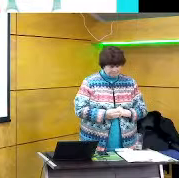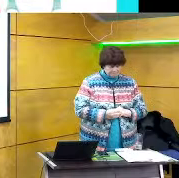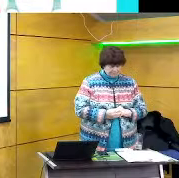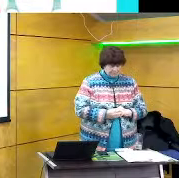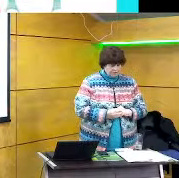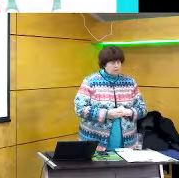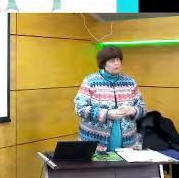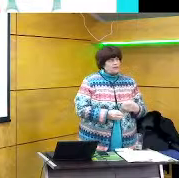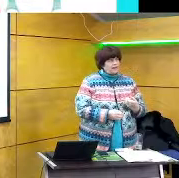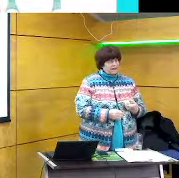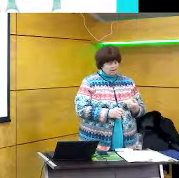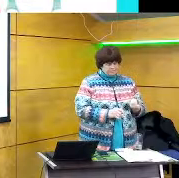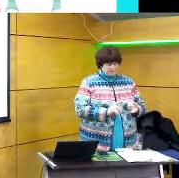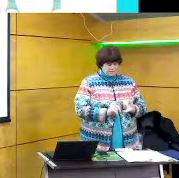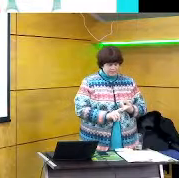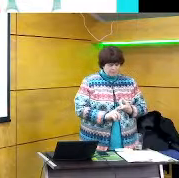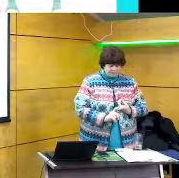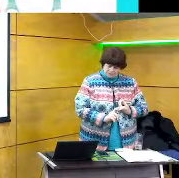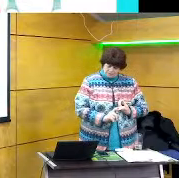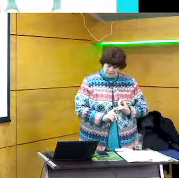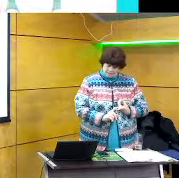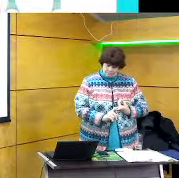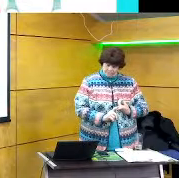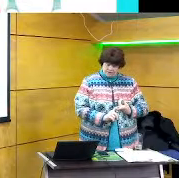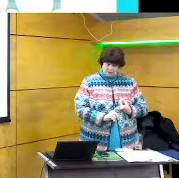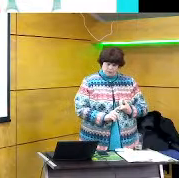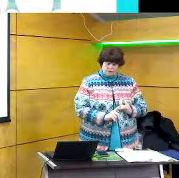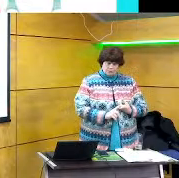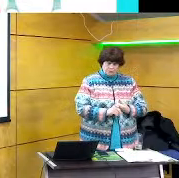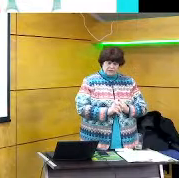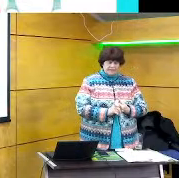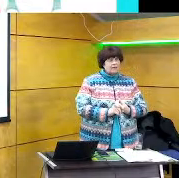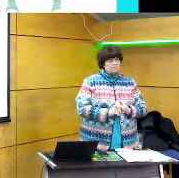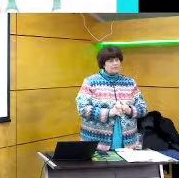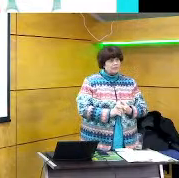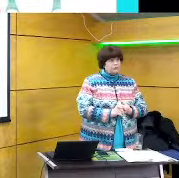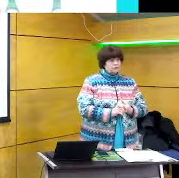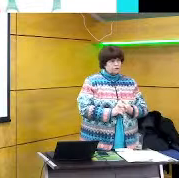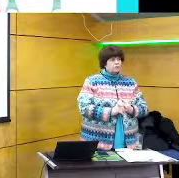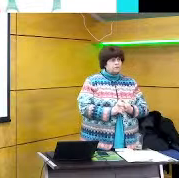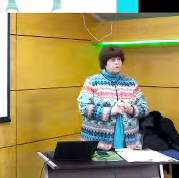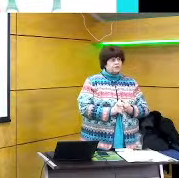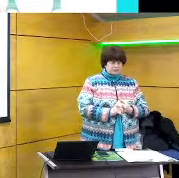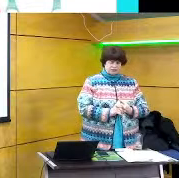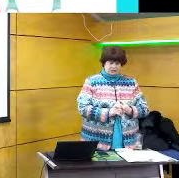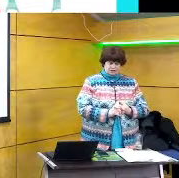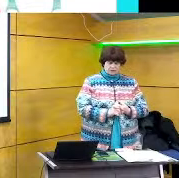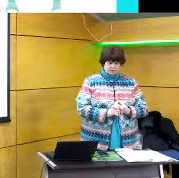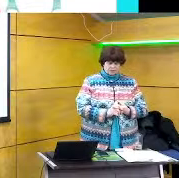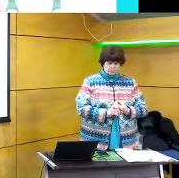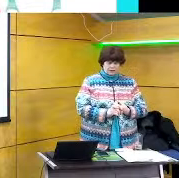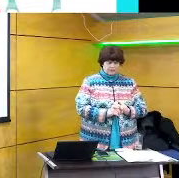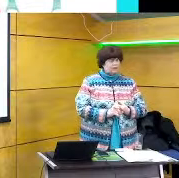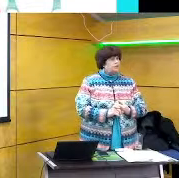development. We have spelling bee, which really comes in your early production years when